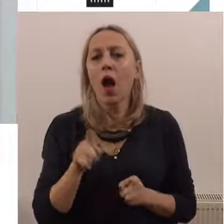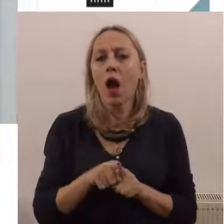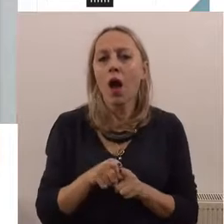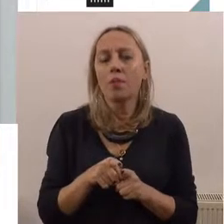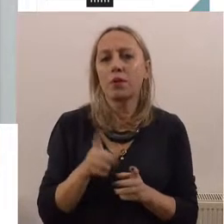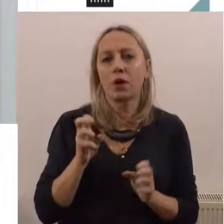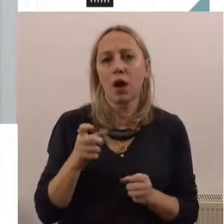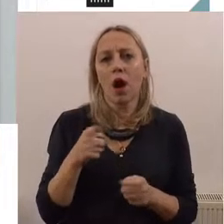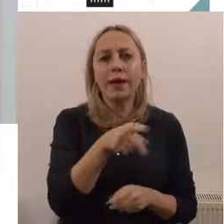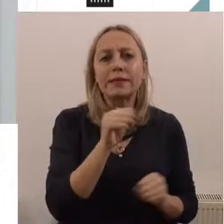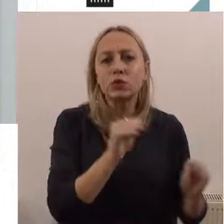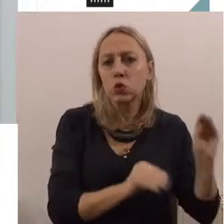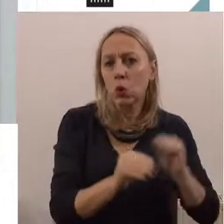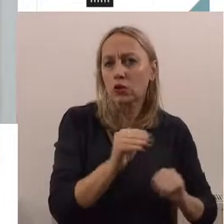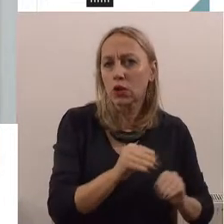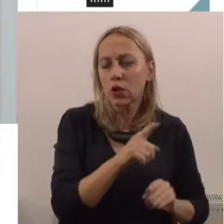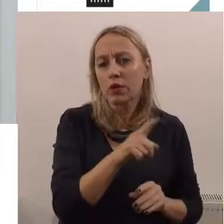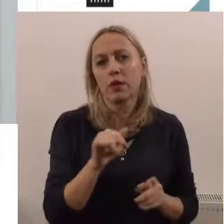reconsider